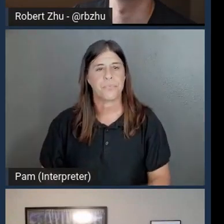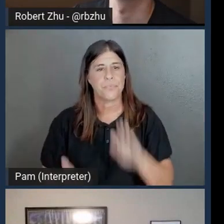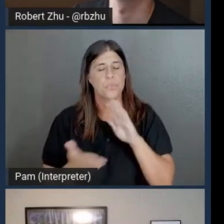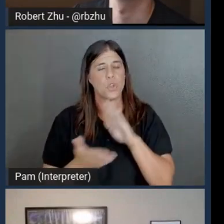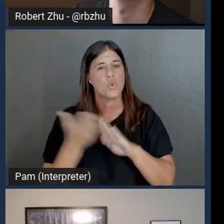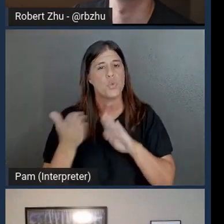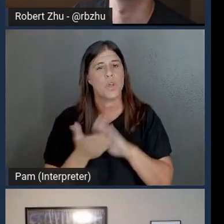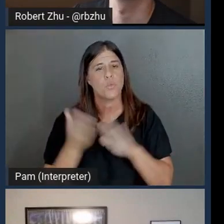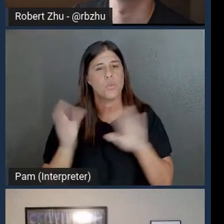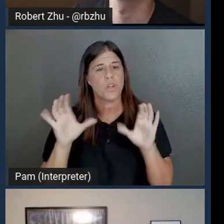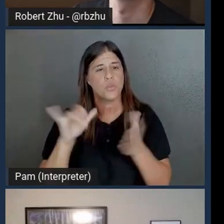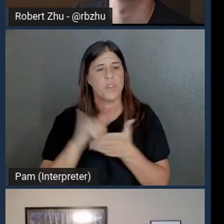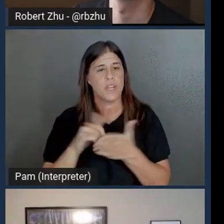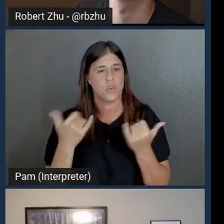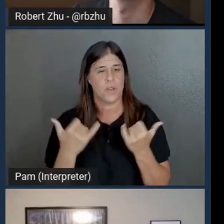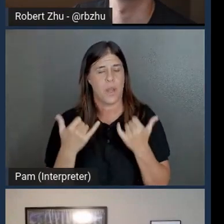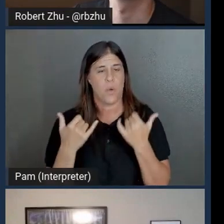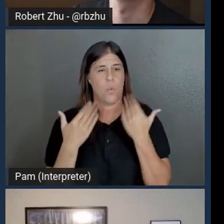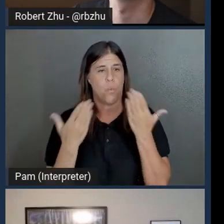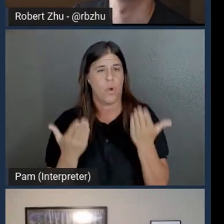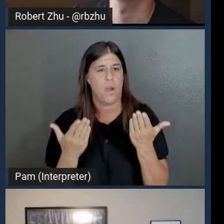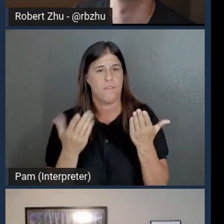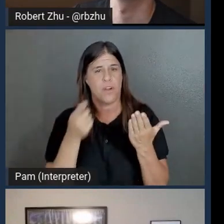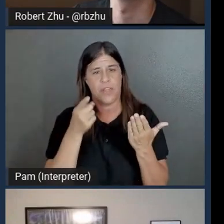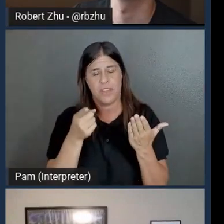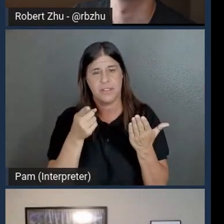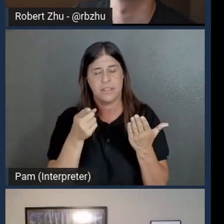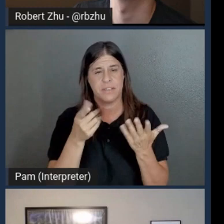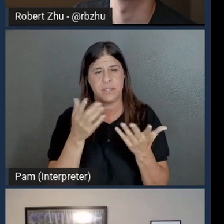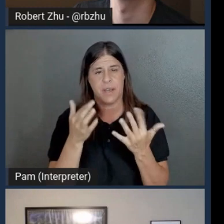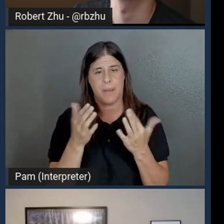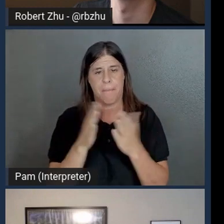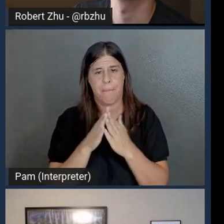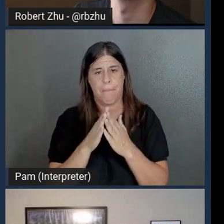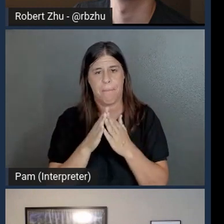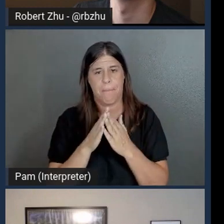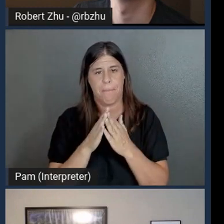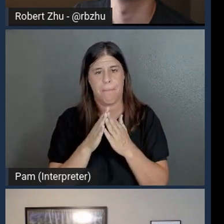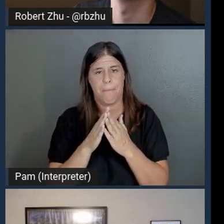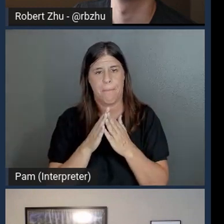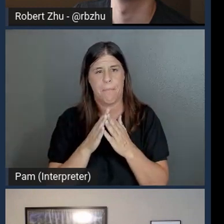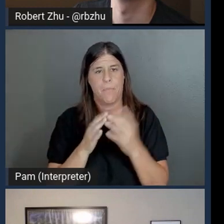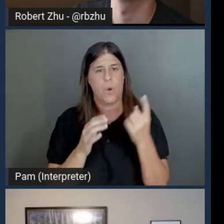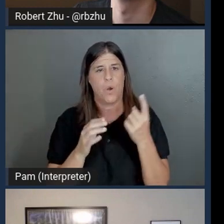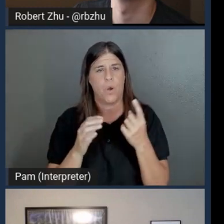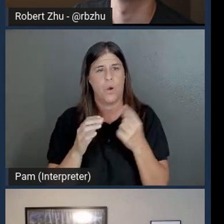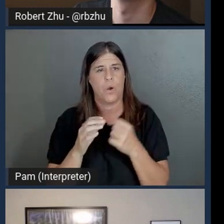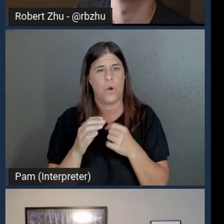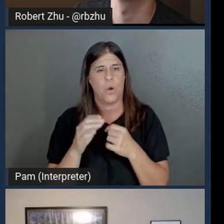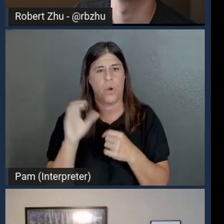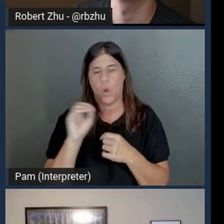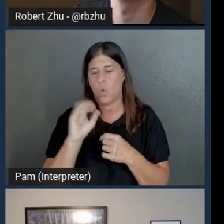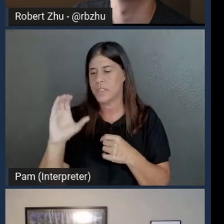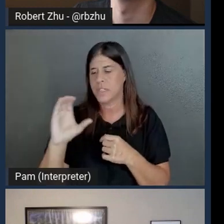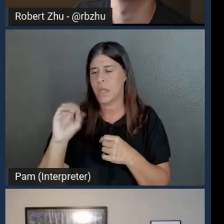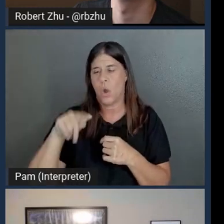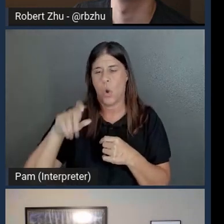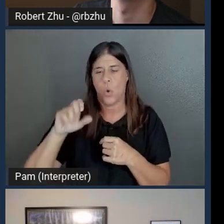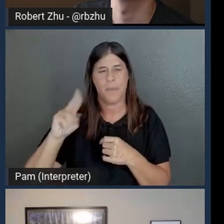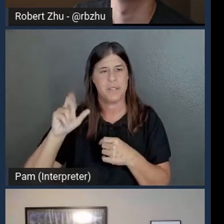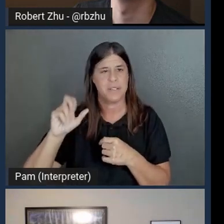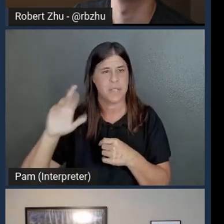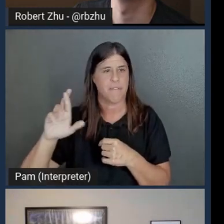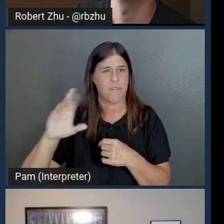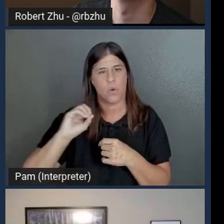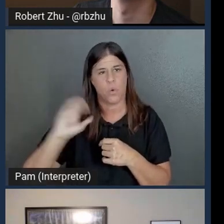and do this. So what we offer is this set of magics. You said one of them is OC or OpenCypher. You can actually works with either of